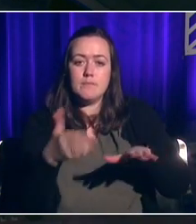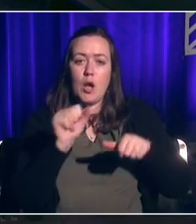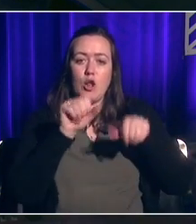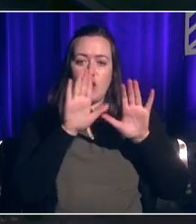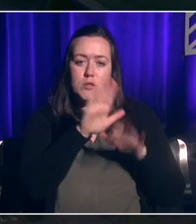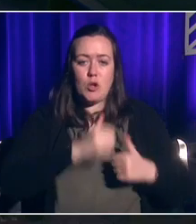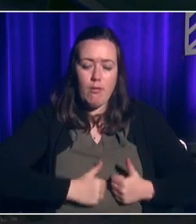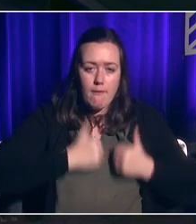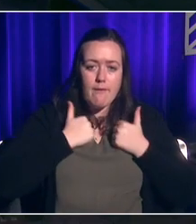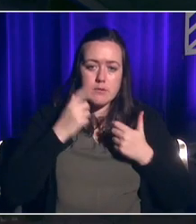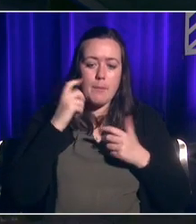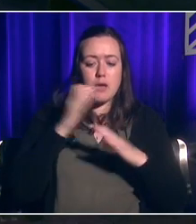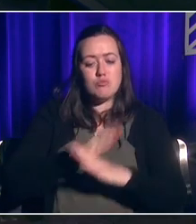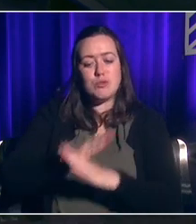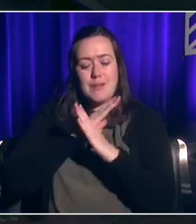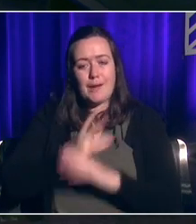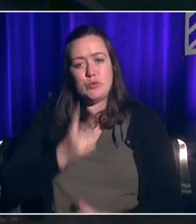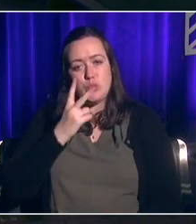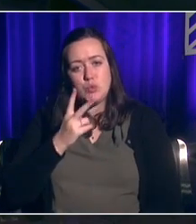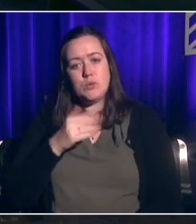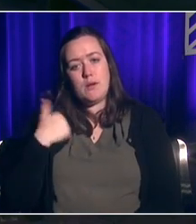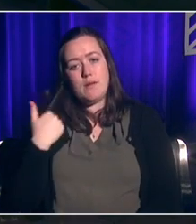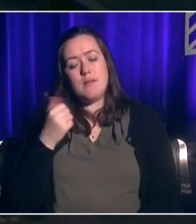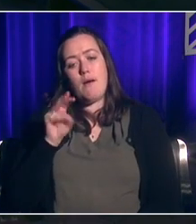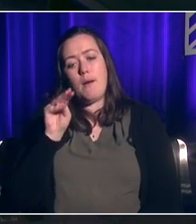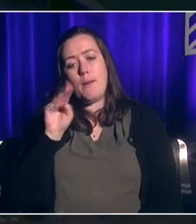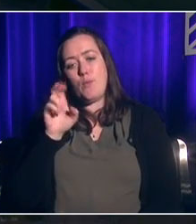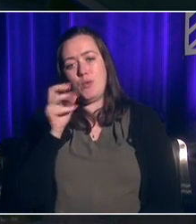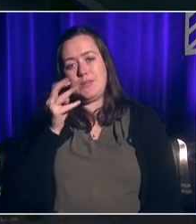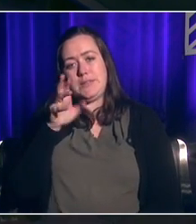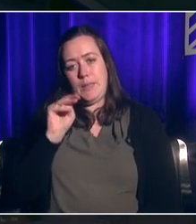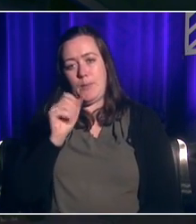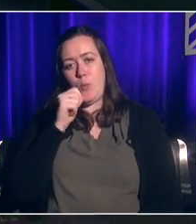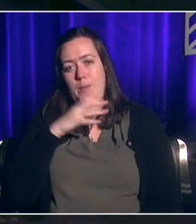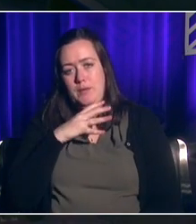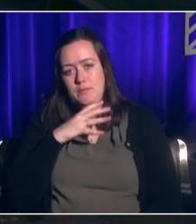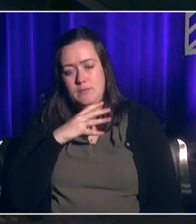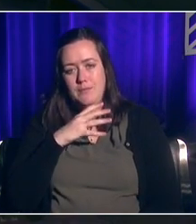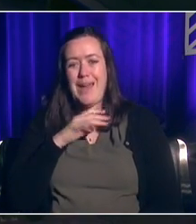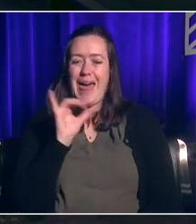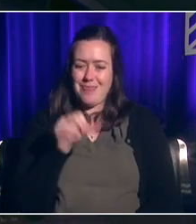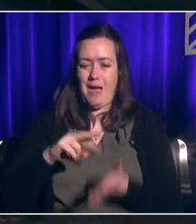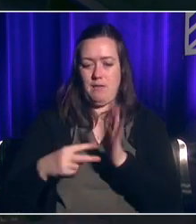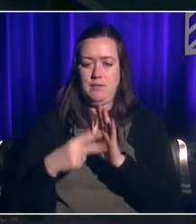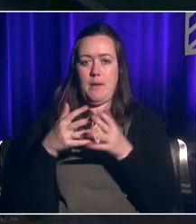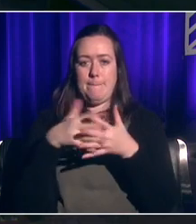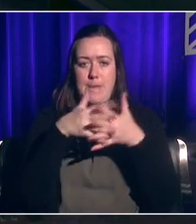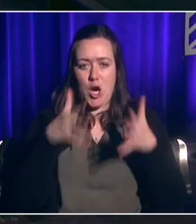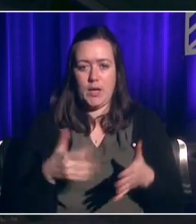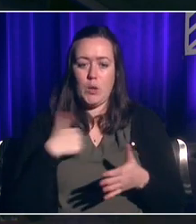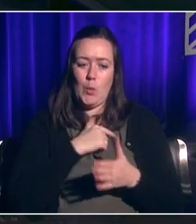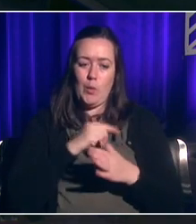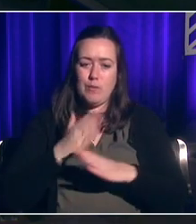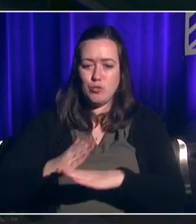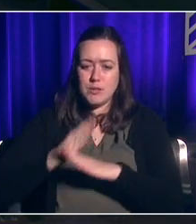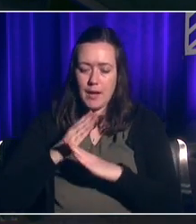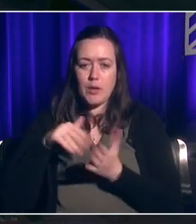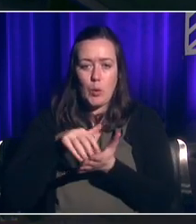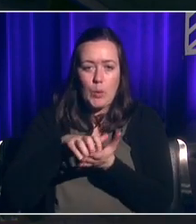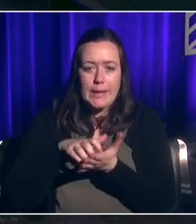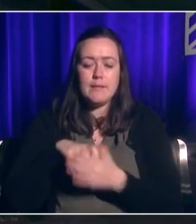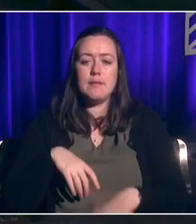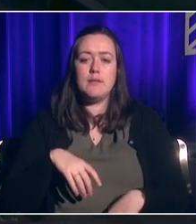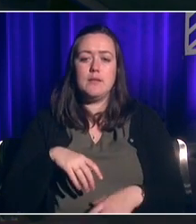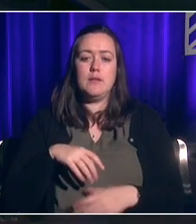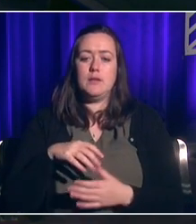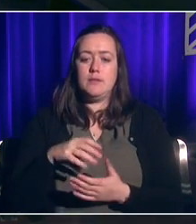women. Because that is who we are. We stand up for the weak, we stand up for the vulnerable, and for the voiceless.